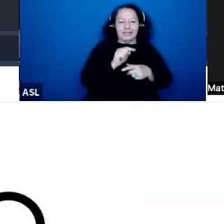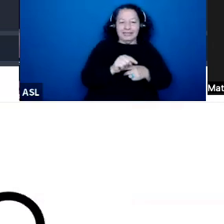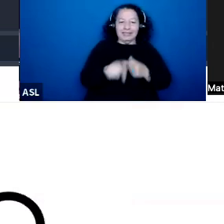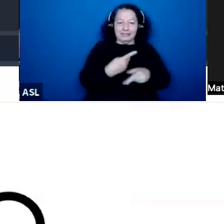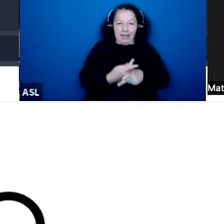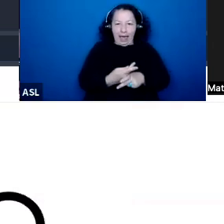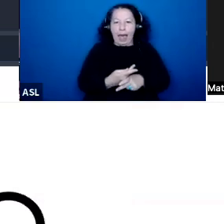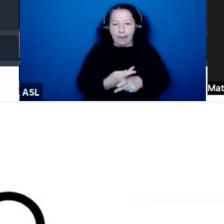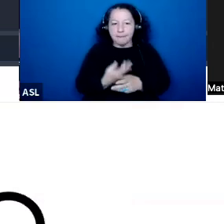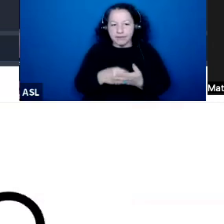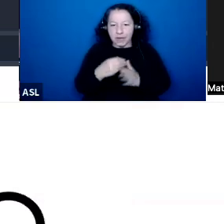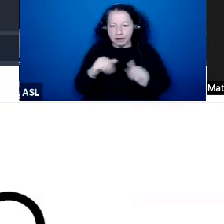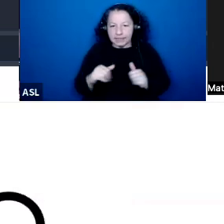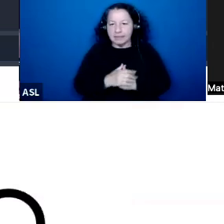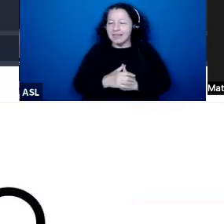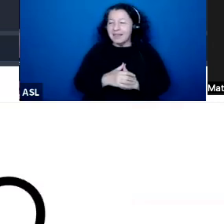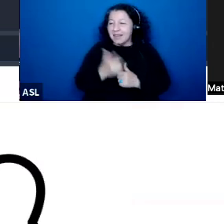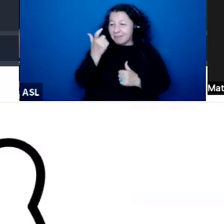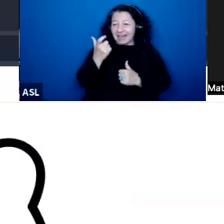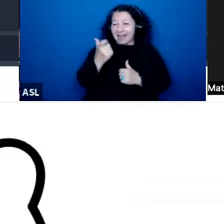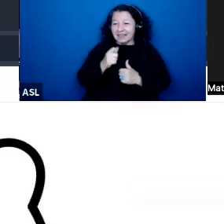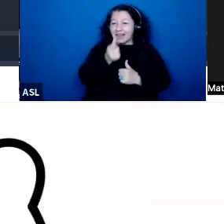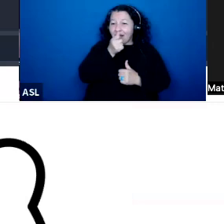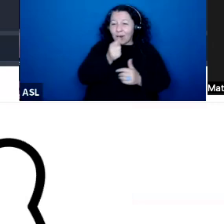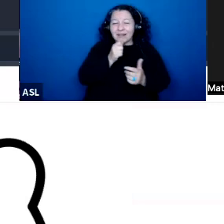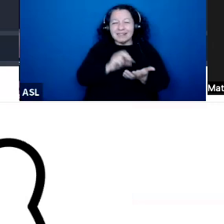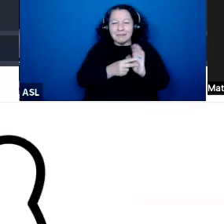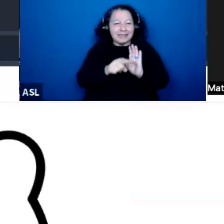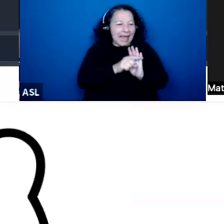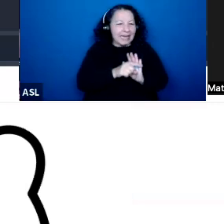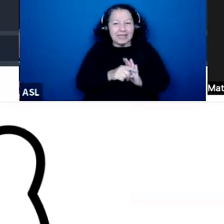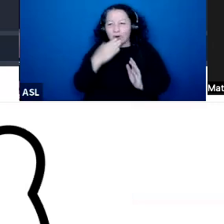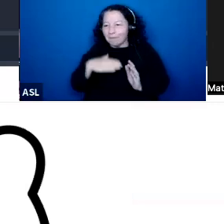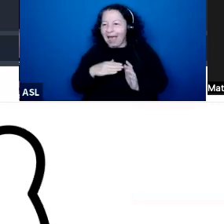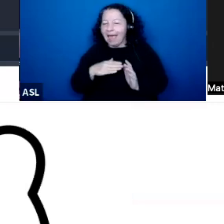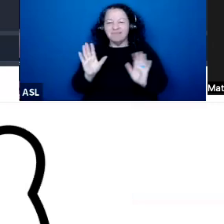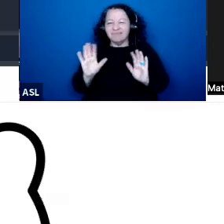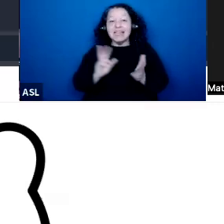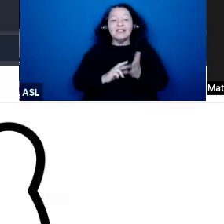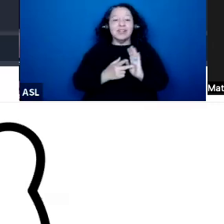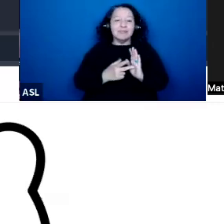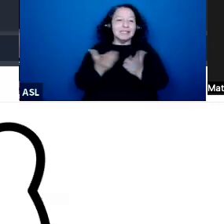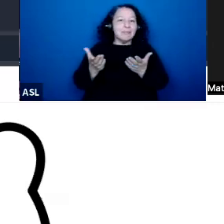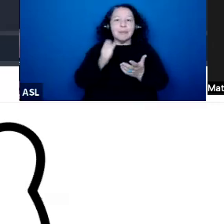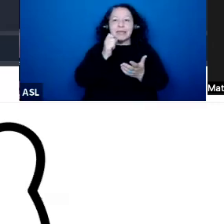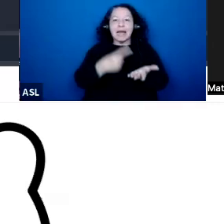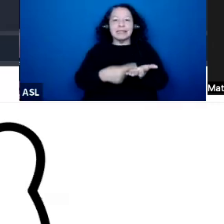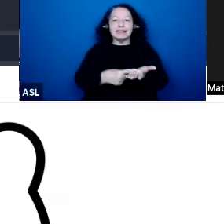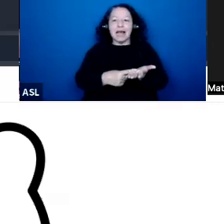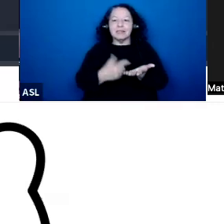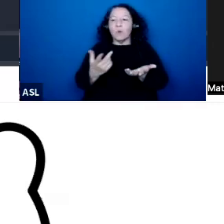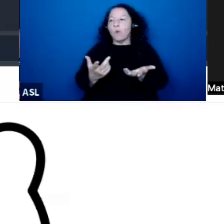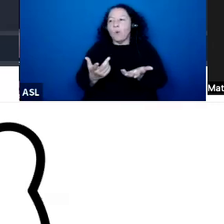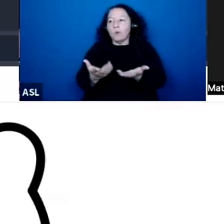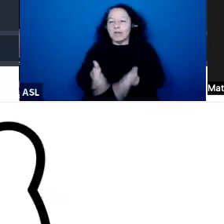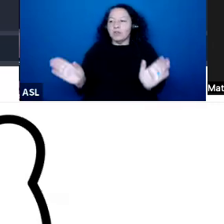just because they're quote unquote underground doesn't mean that they are negative or bad. They're just things that are not